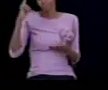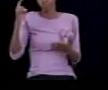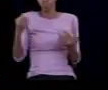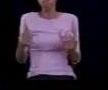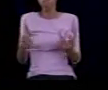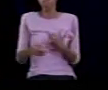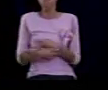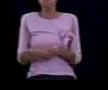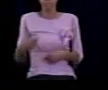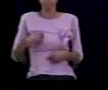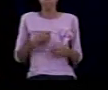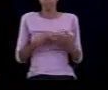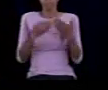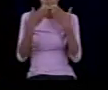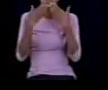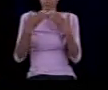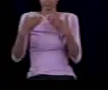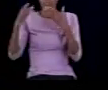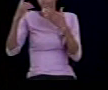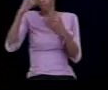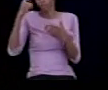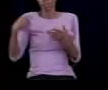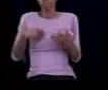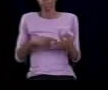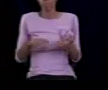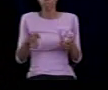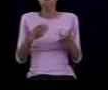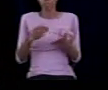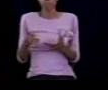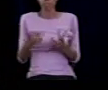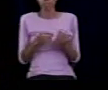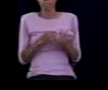with a thankful heart. Let's sing together.